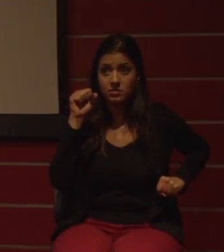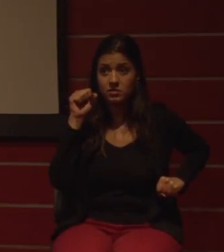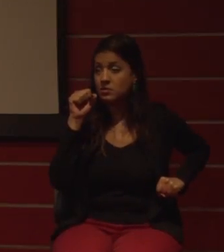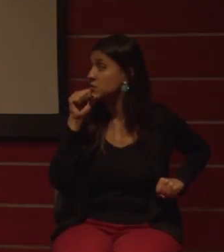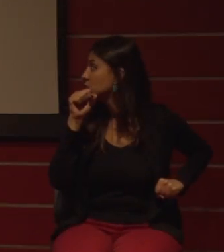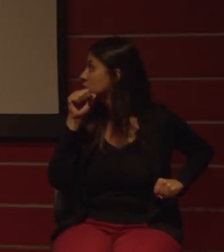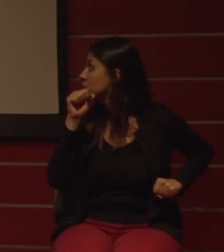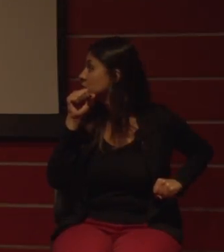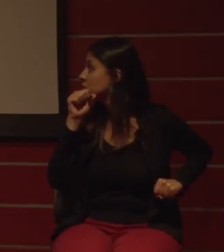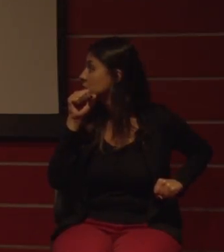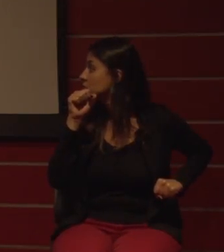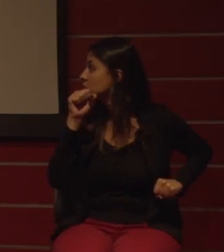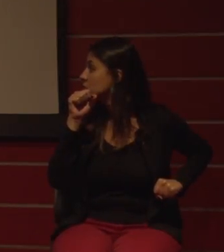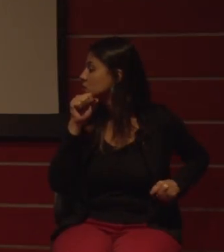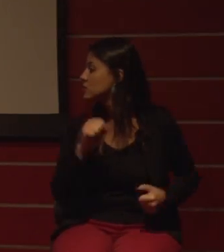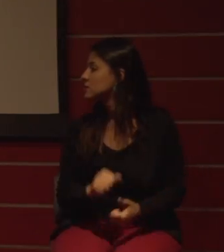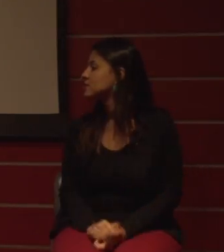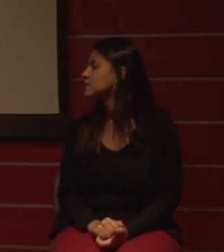foi